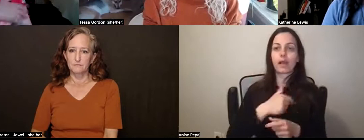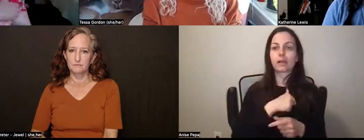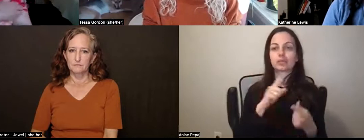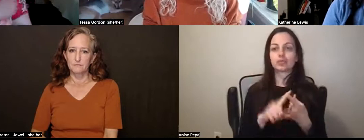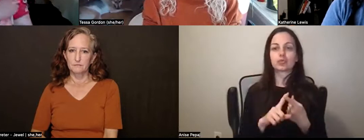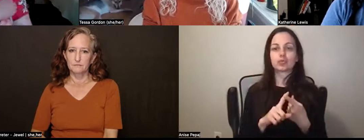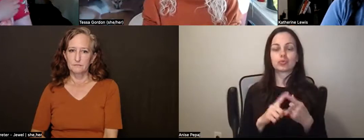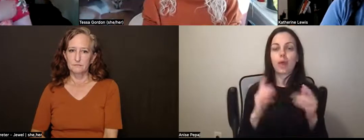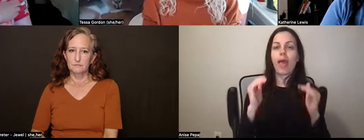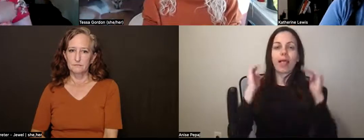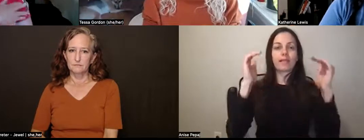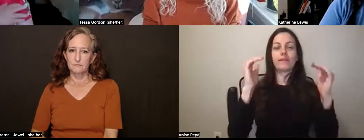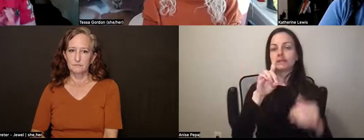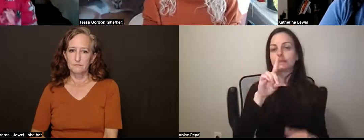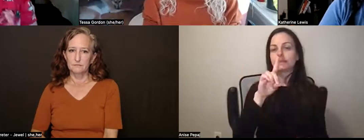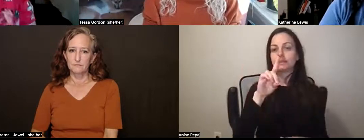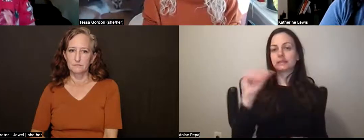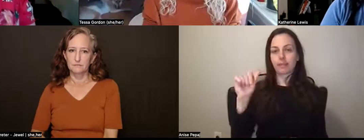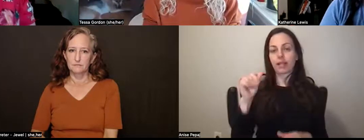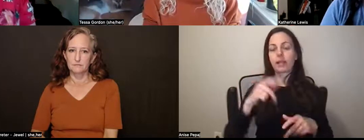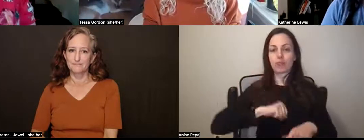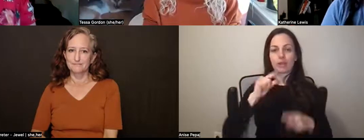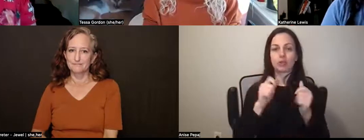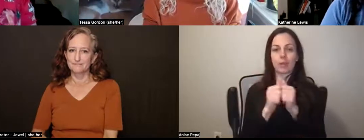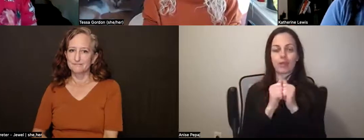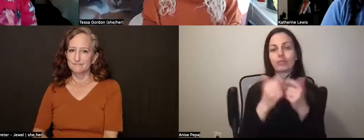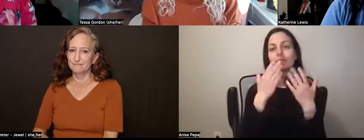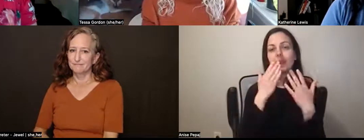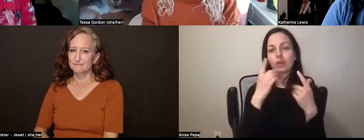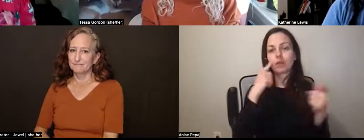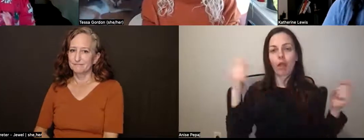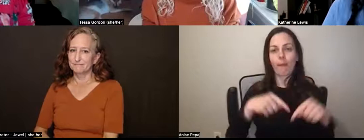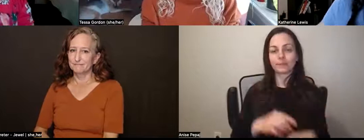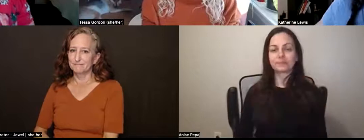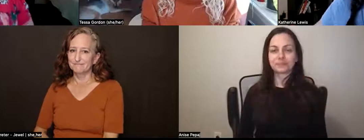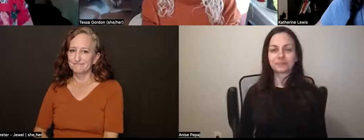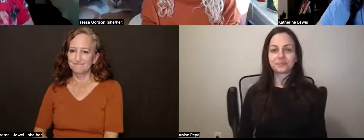elevate disability pride together. Thank you all for being here.